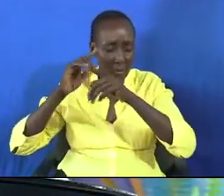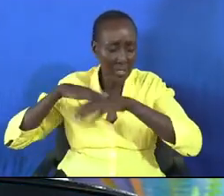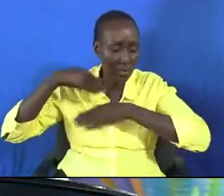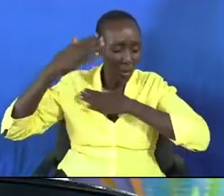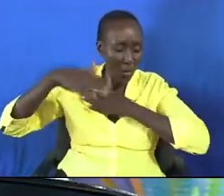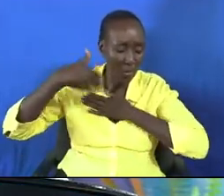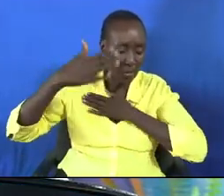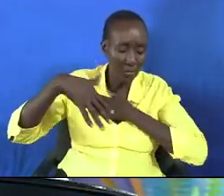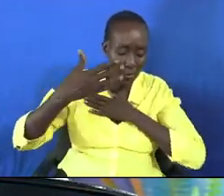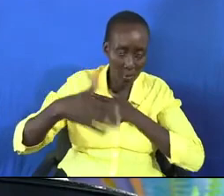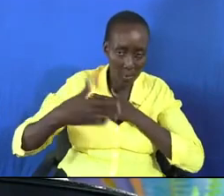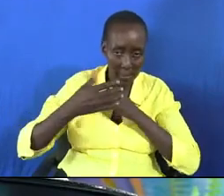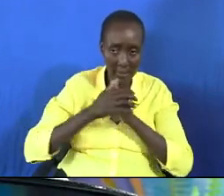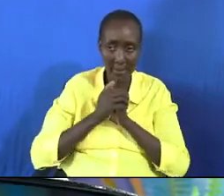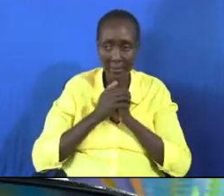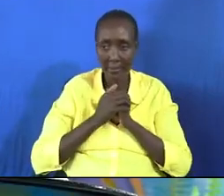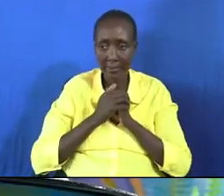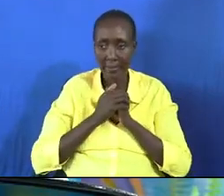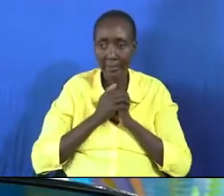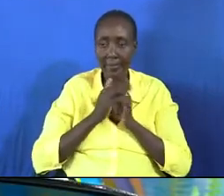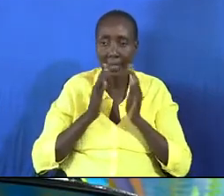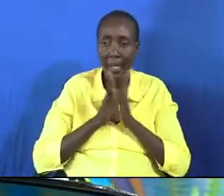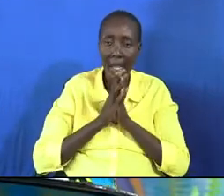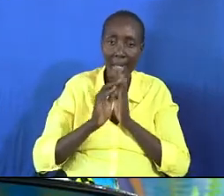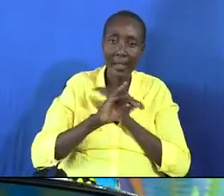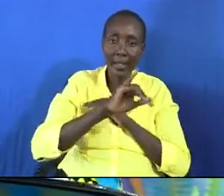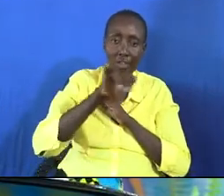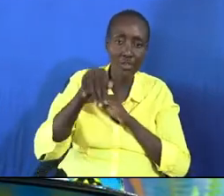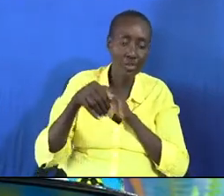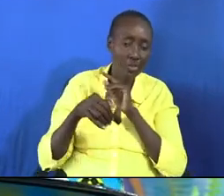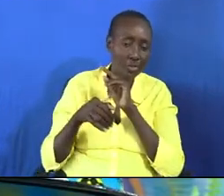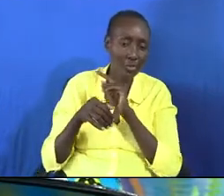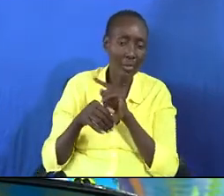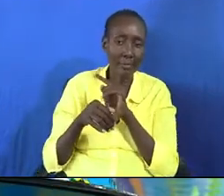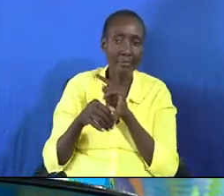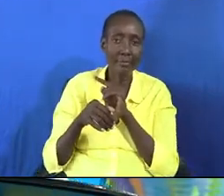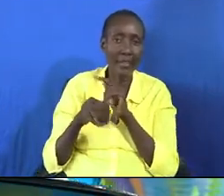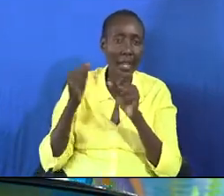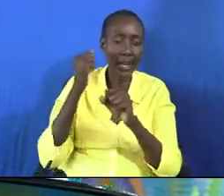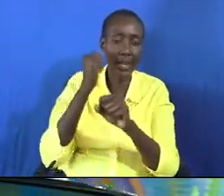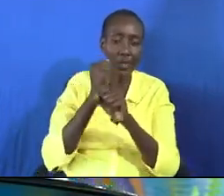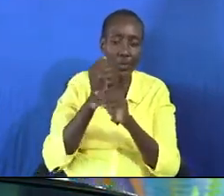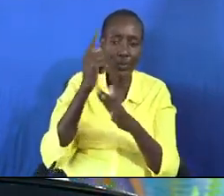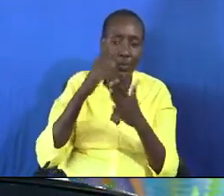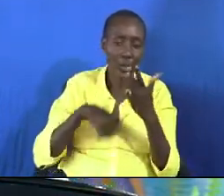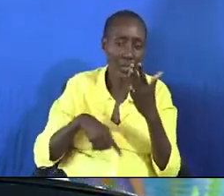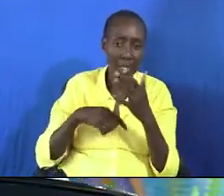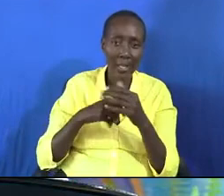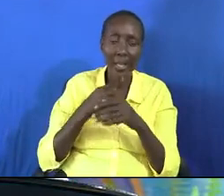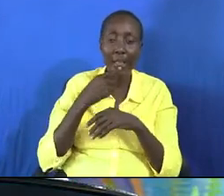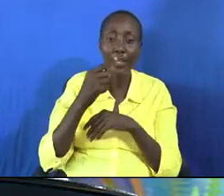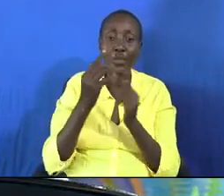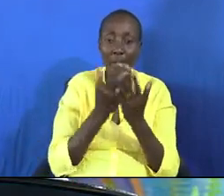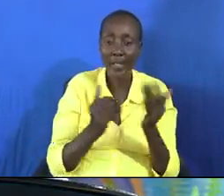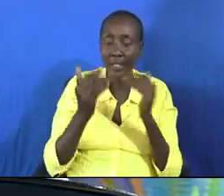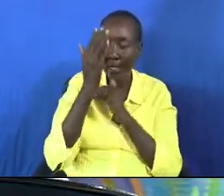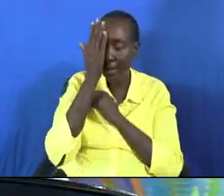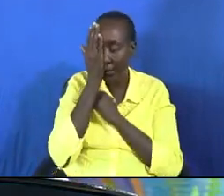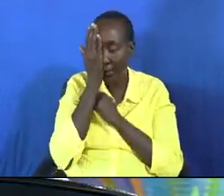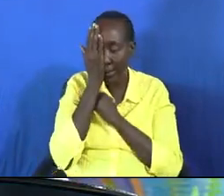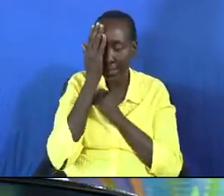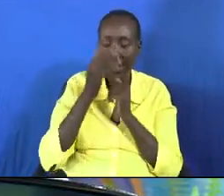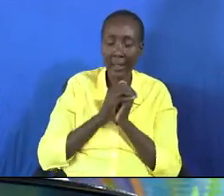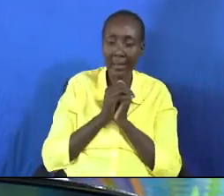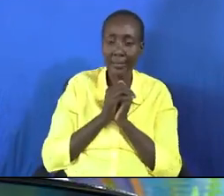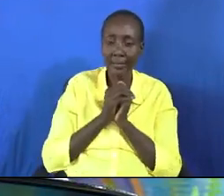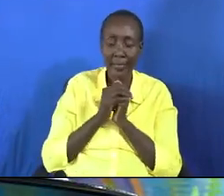and night." And Joshua, this is what he did. This is what he told the children of Israel.